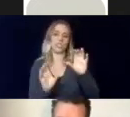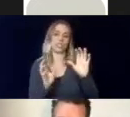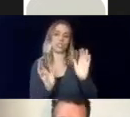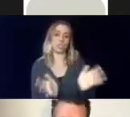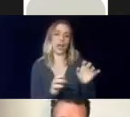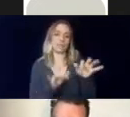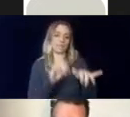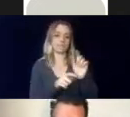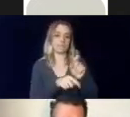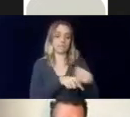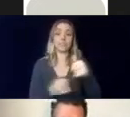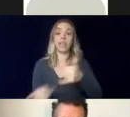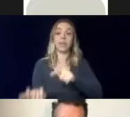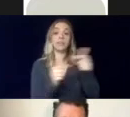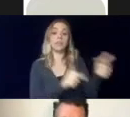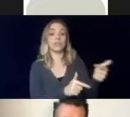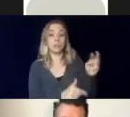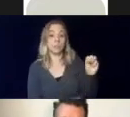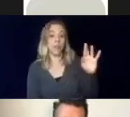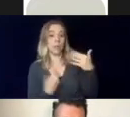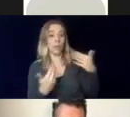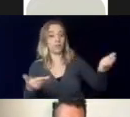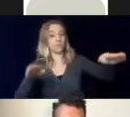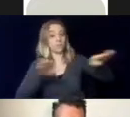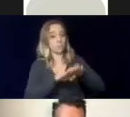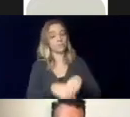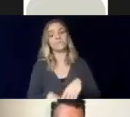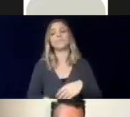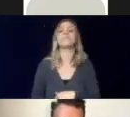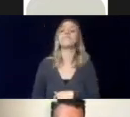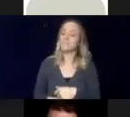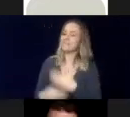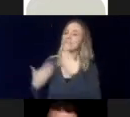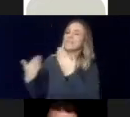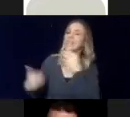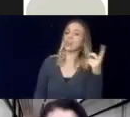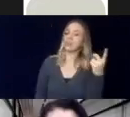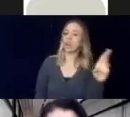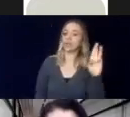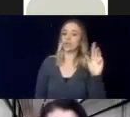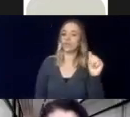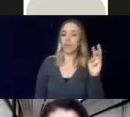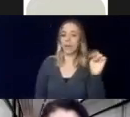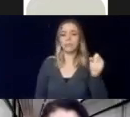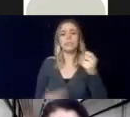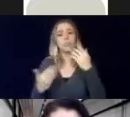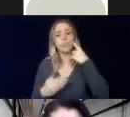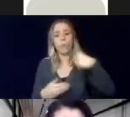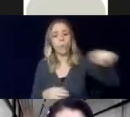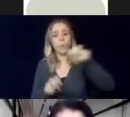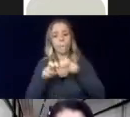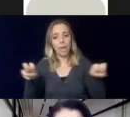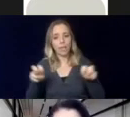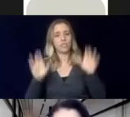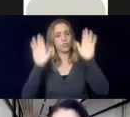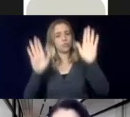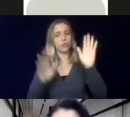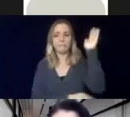and turn it back over to you to close the session out. All right, thank you, Dr. Ramers, and thank you also to all of our panelists. That was a great session